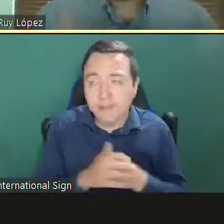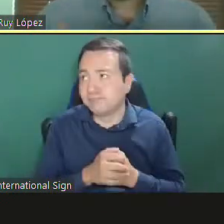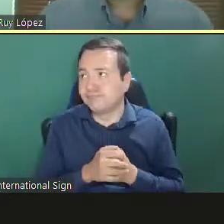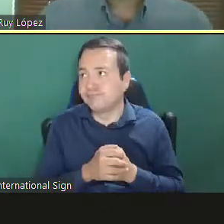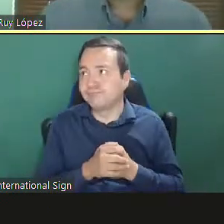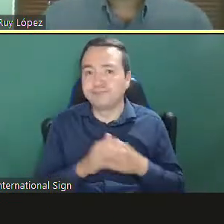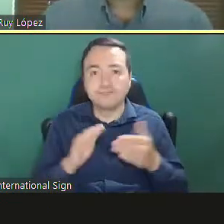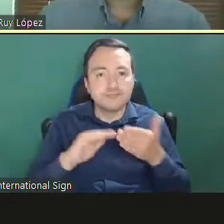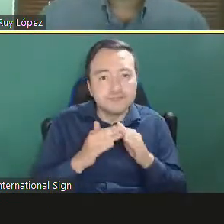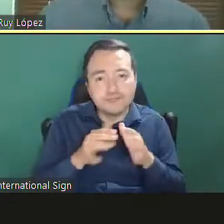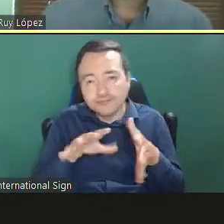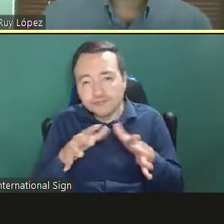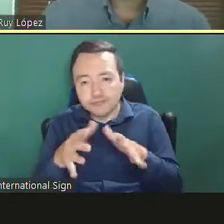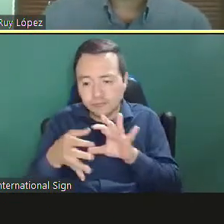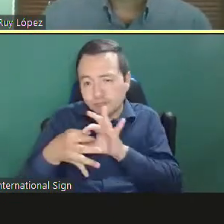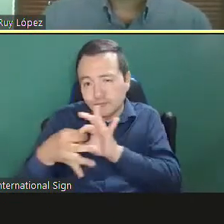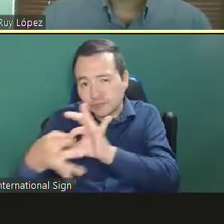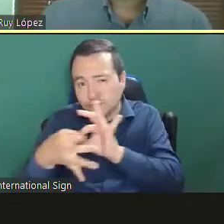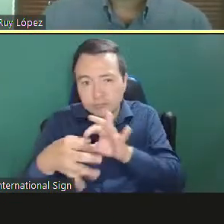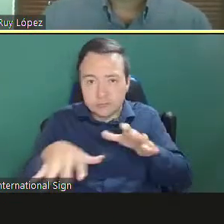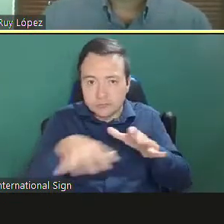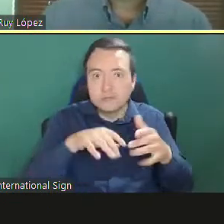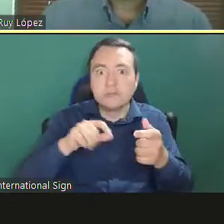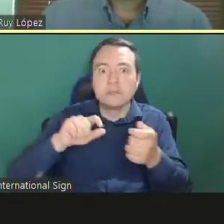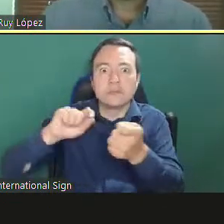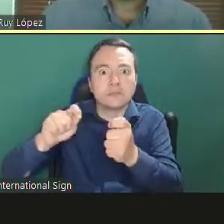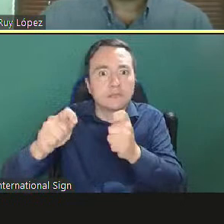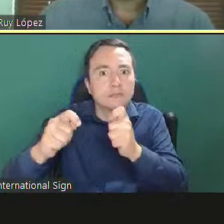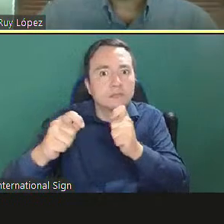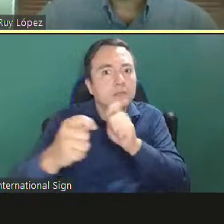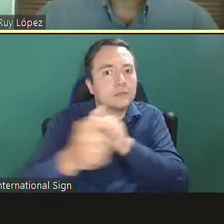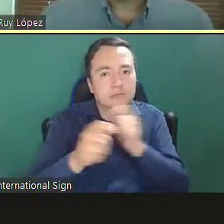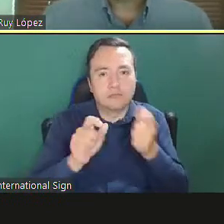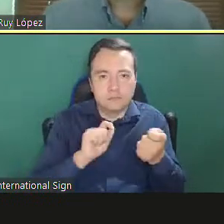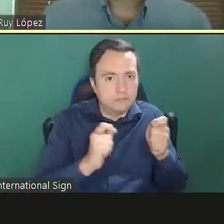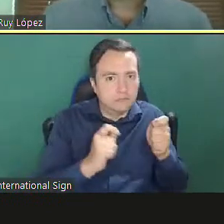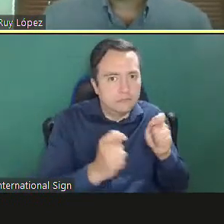or semi-urban settings that are increasingly